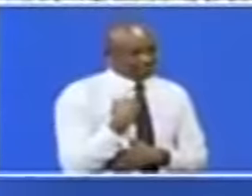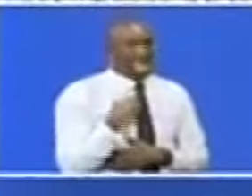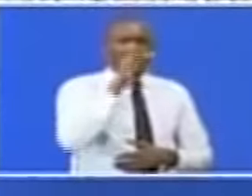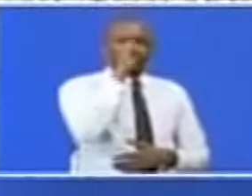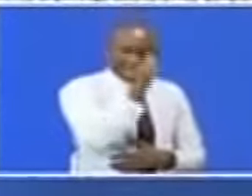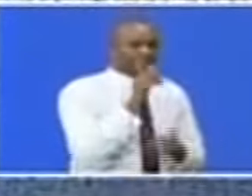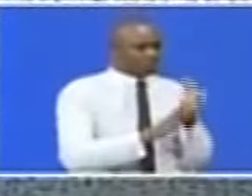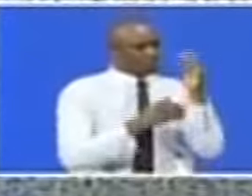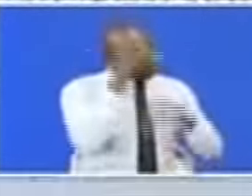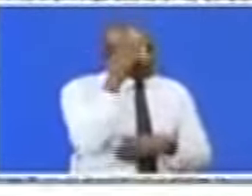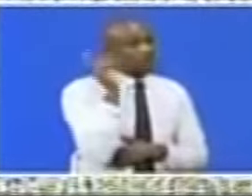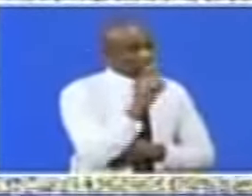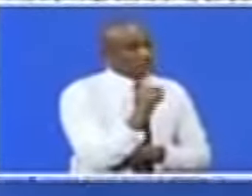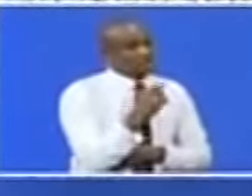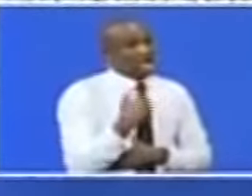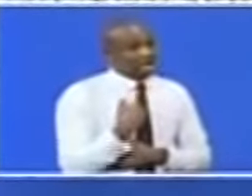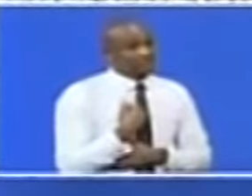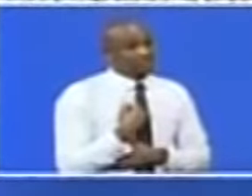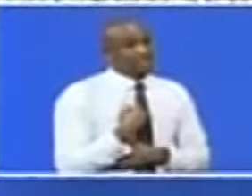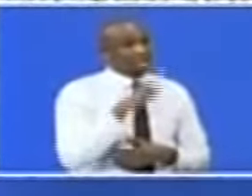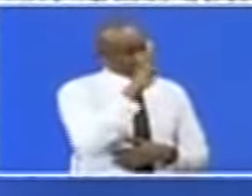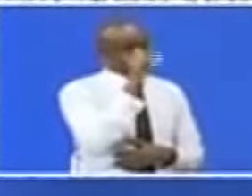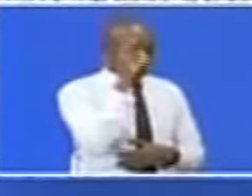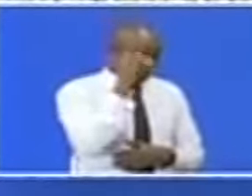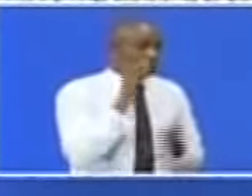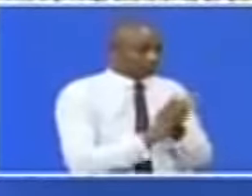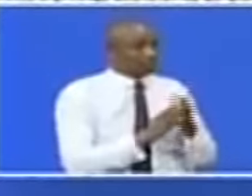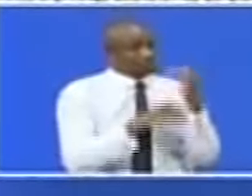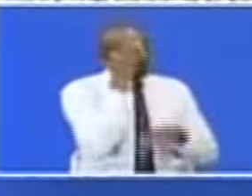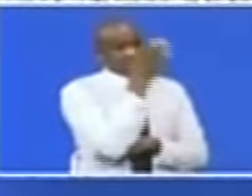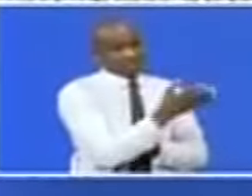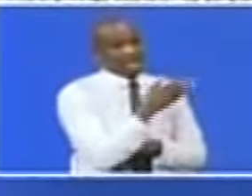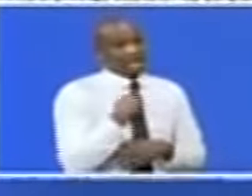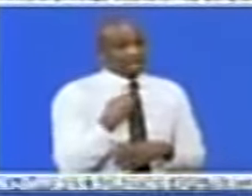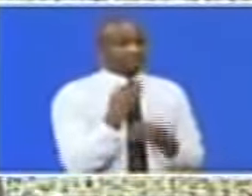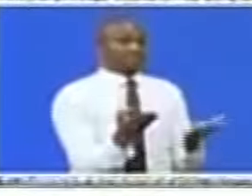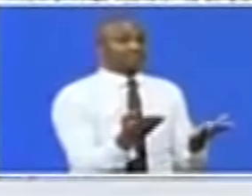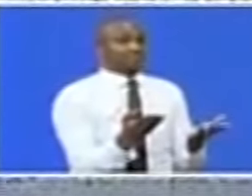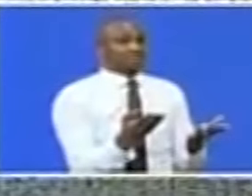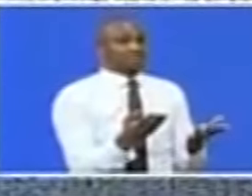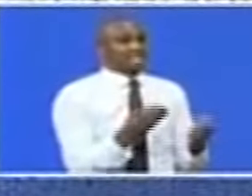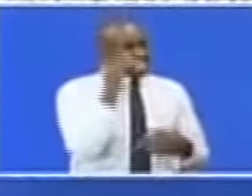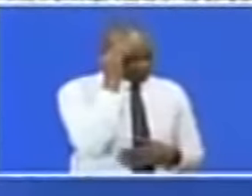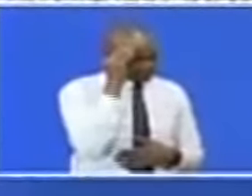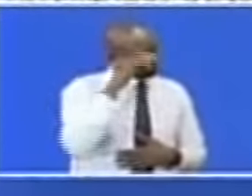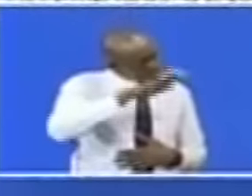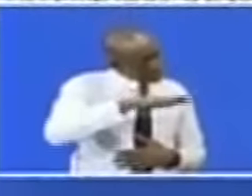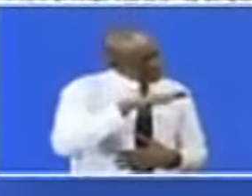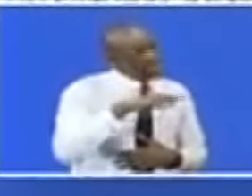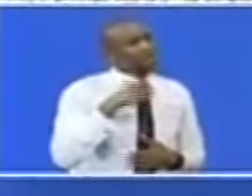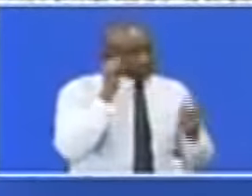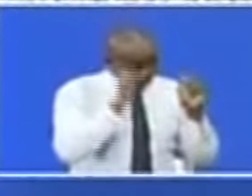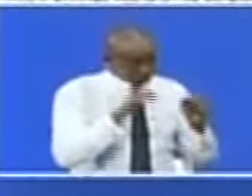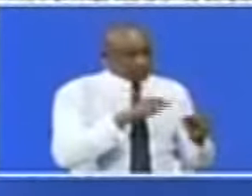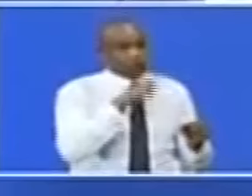degree from the University of Nairobi, a BCom from the same university, now a PhD student. On the education front, you can take